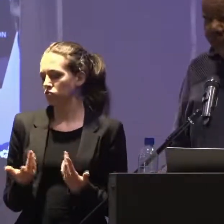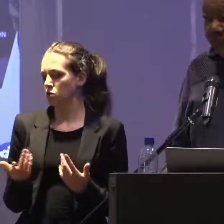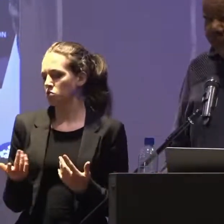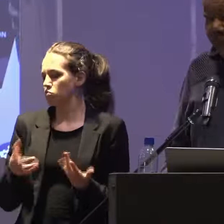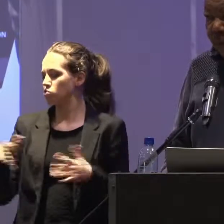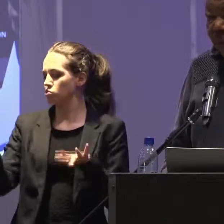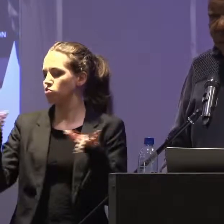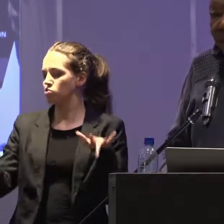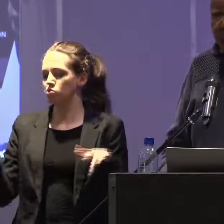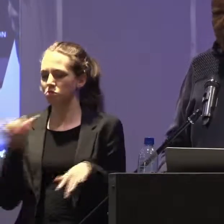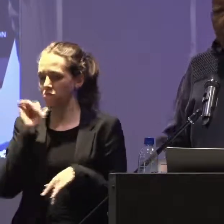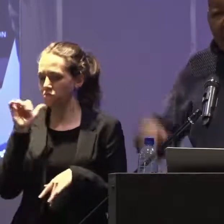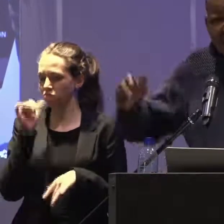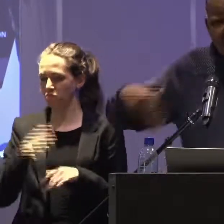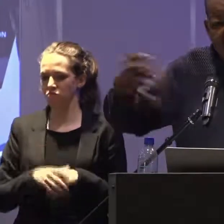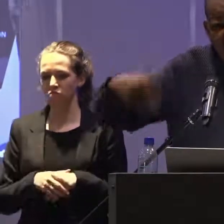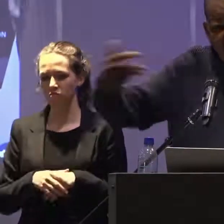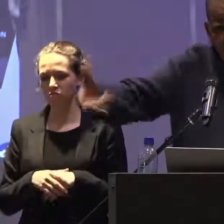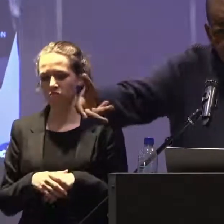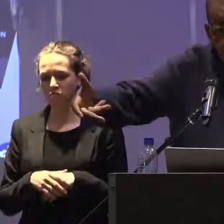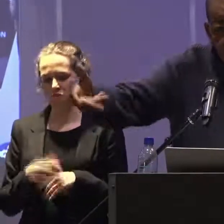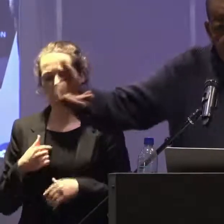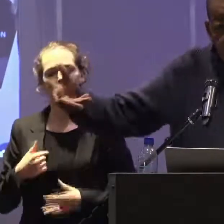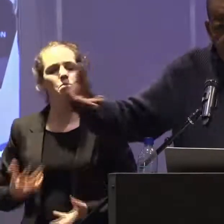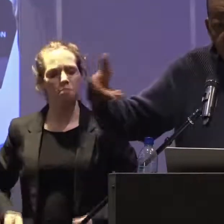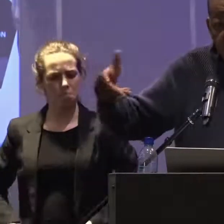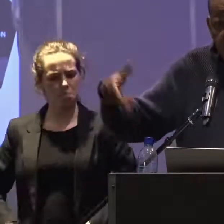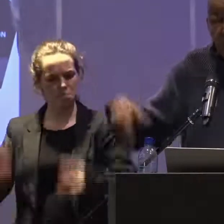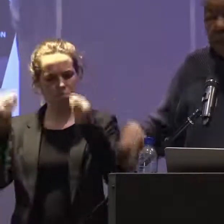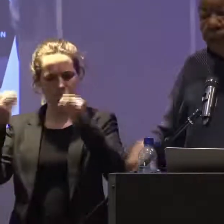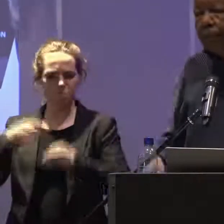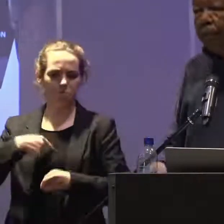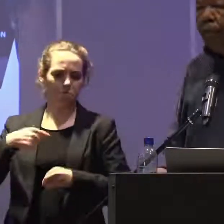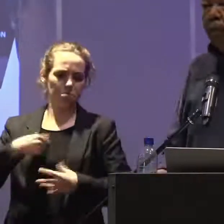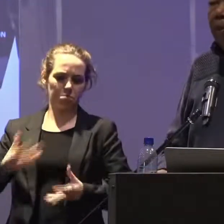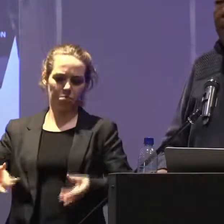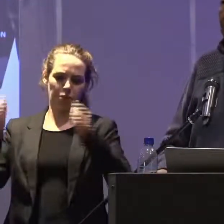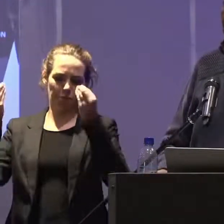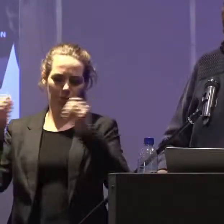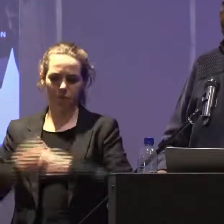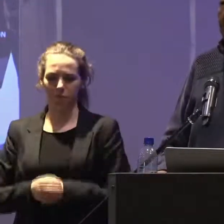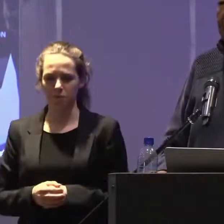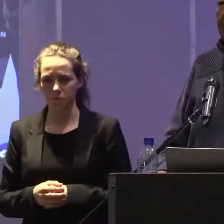It was discovered.